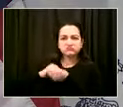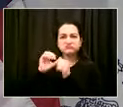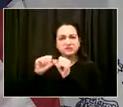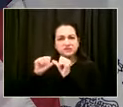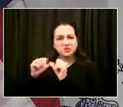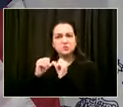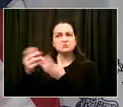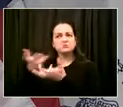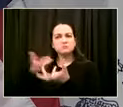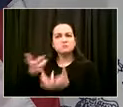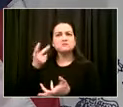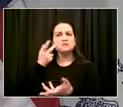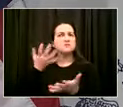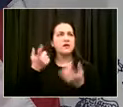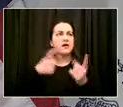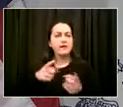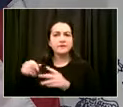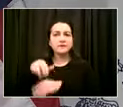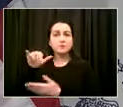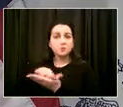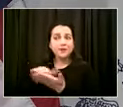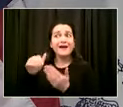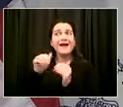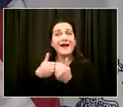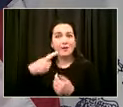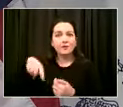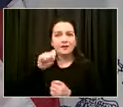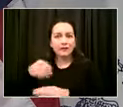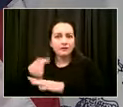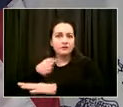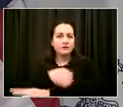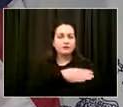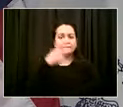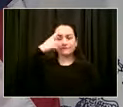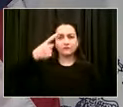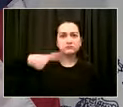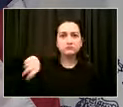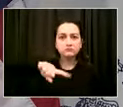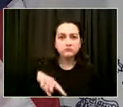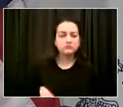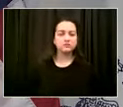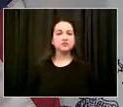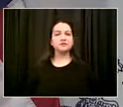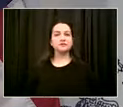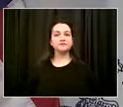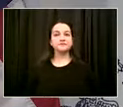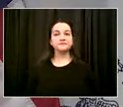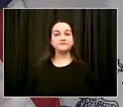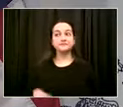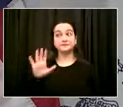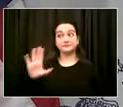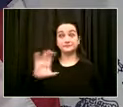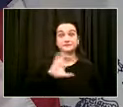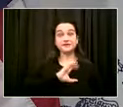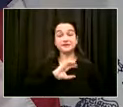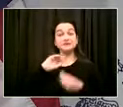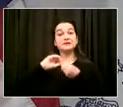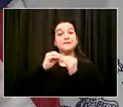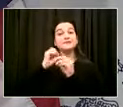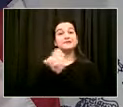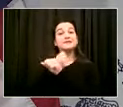from the NYPD, better than January a year ago. Fighting crime, pushing back crime in major categories, gun arrests